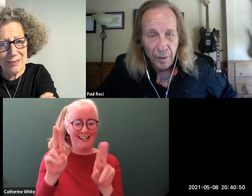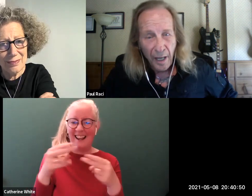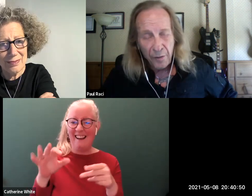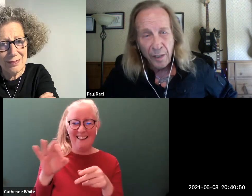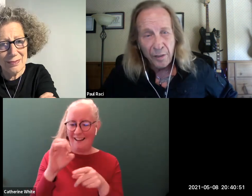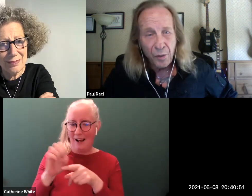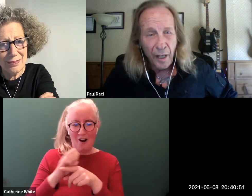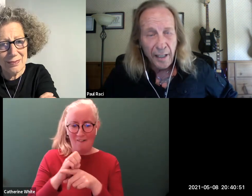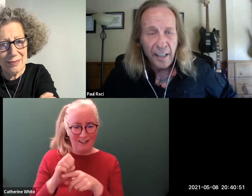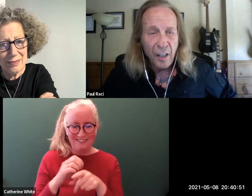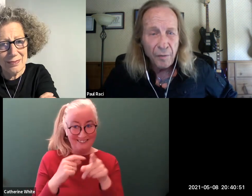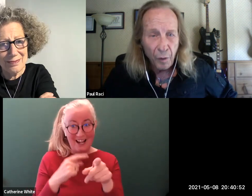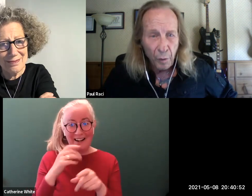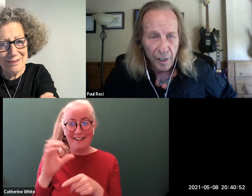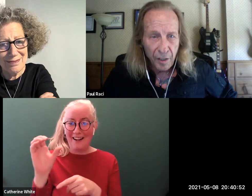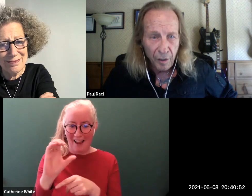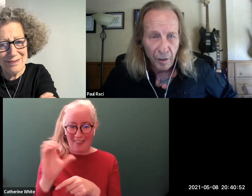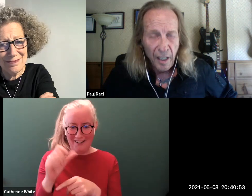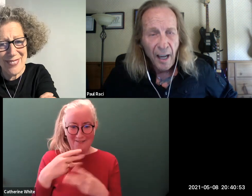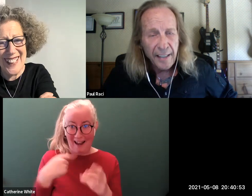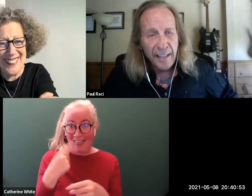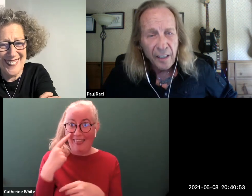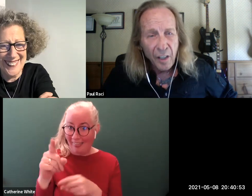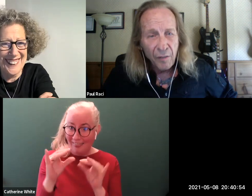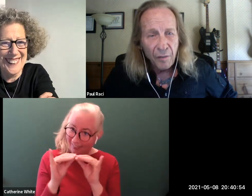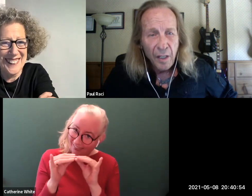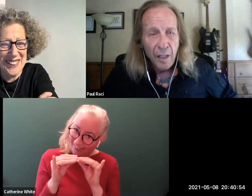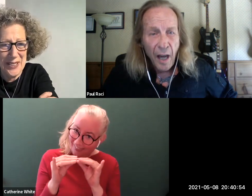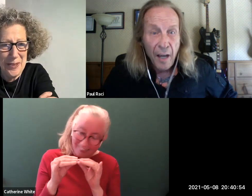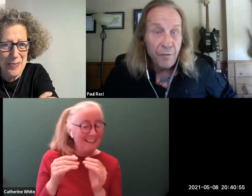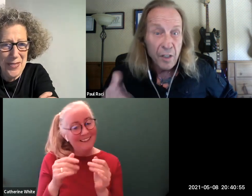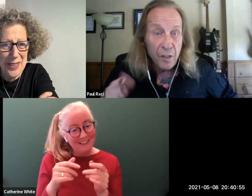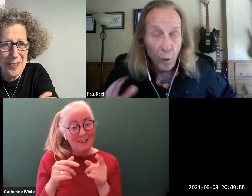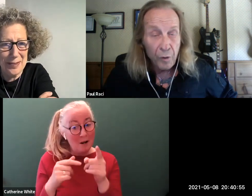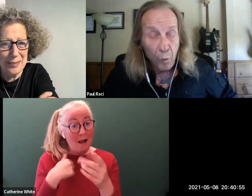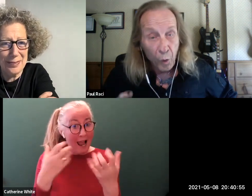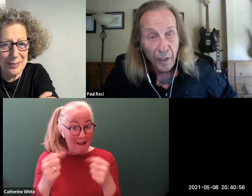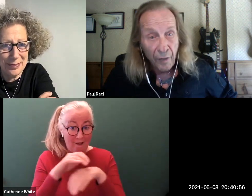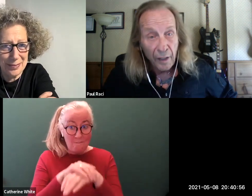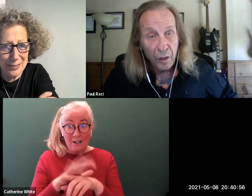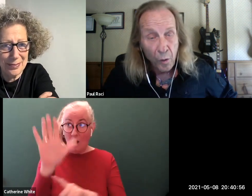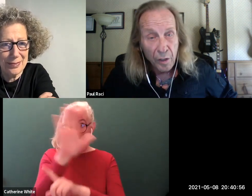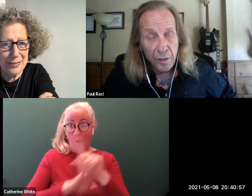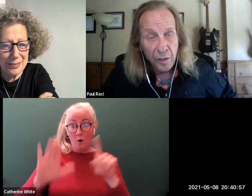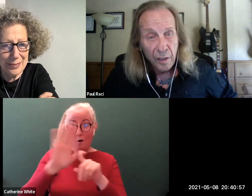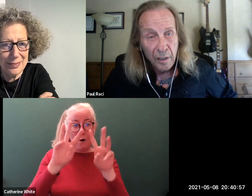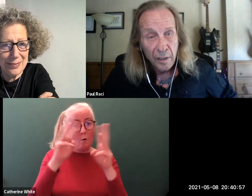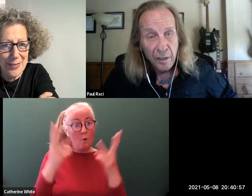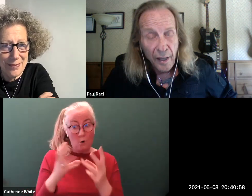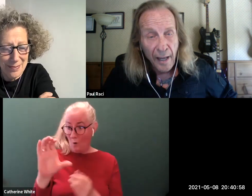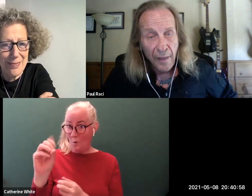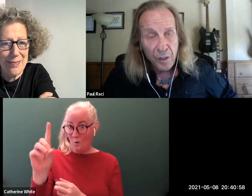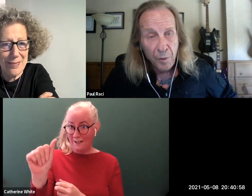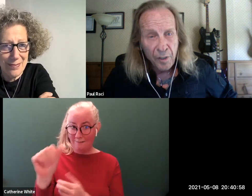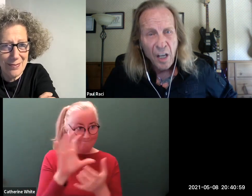this interpreter, Catherine, on the screen. I can't get enough of her when I see her. I can't get enough of I have friends all over the world now that are Codas